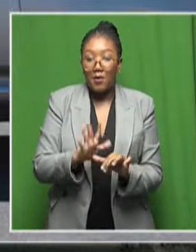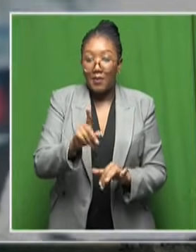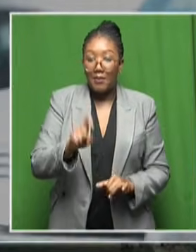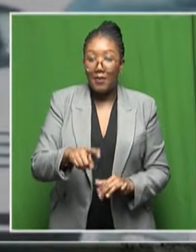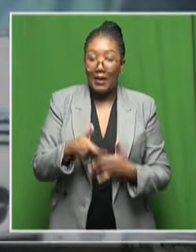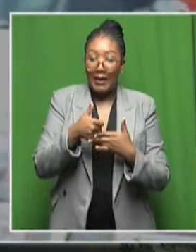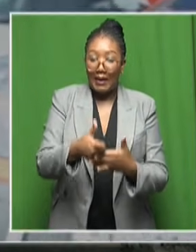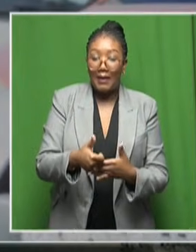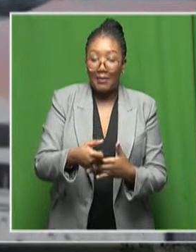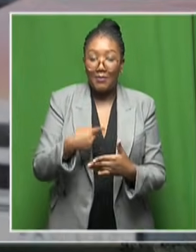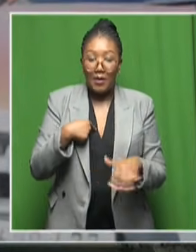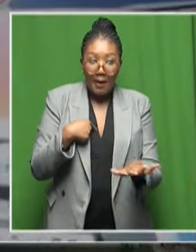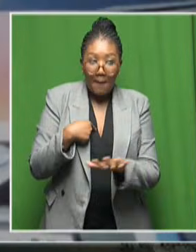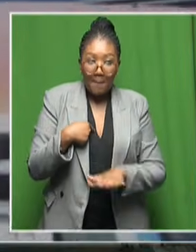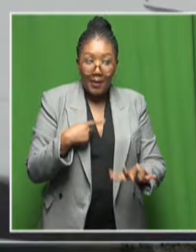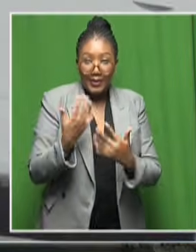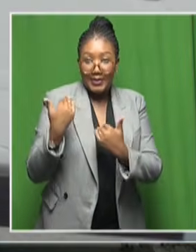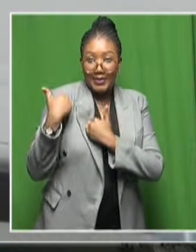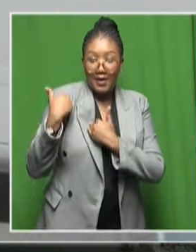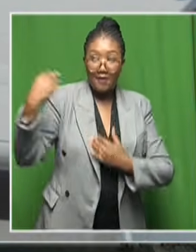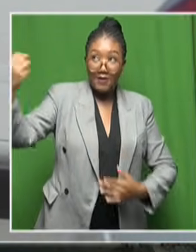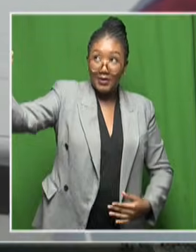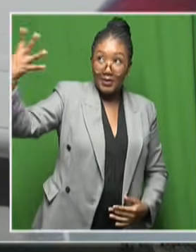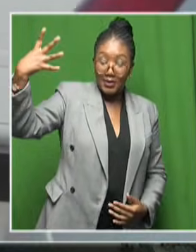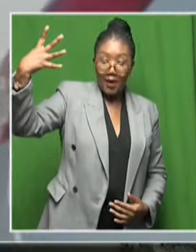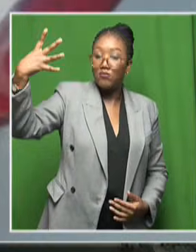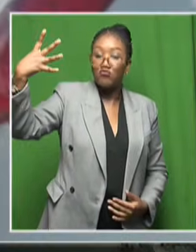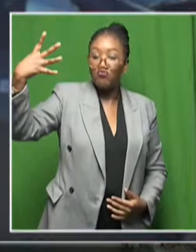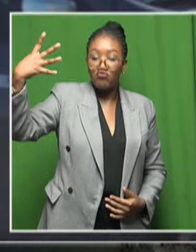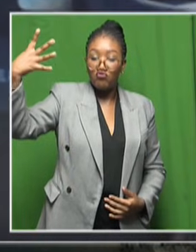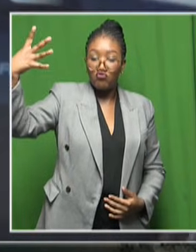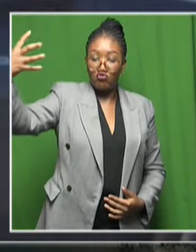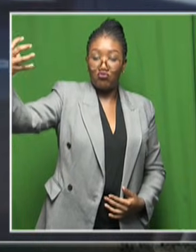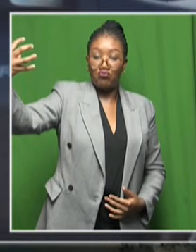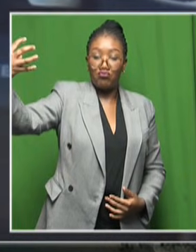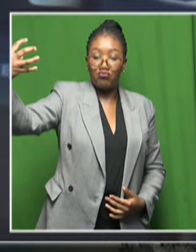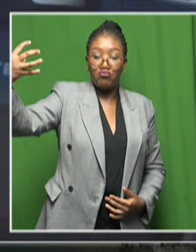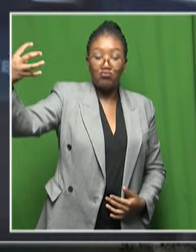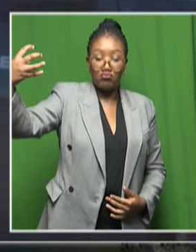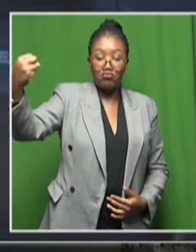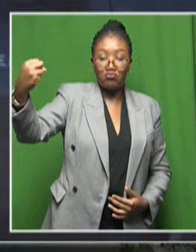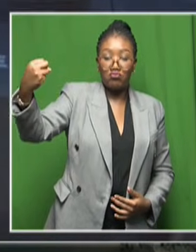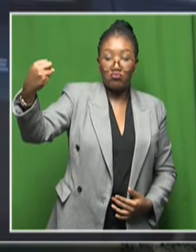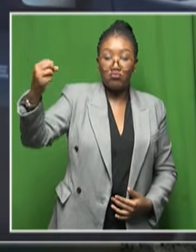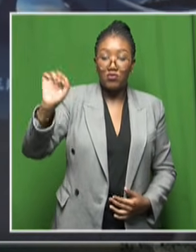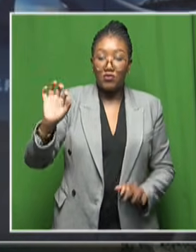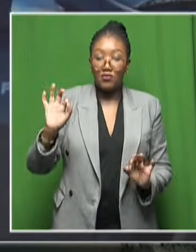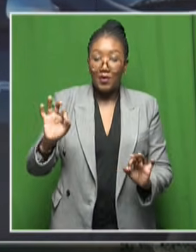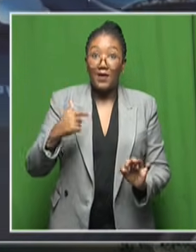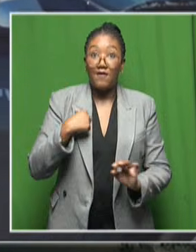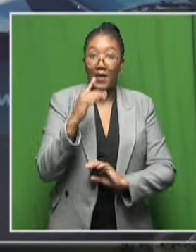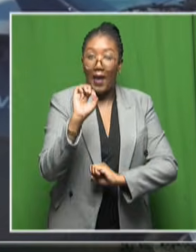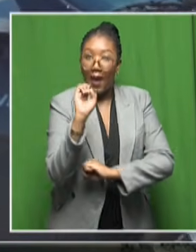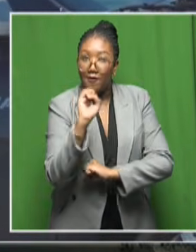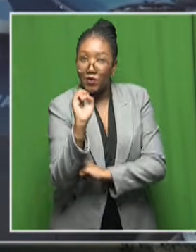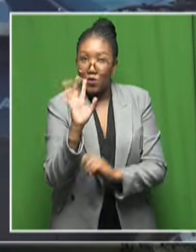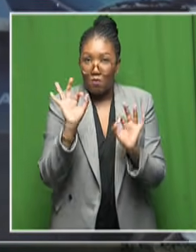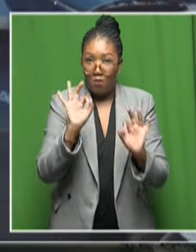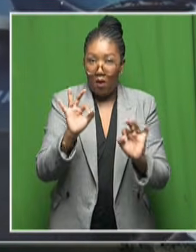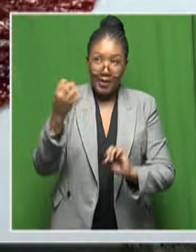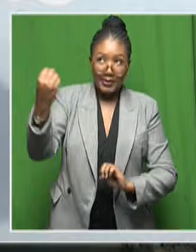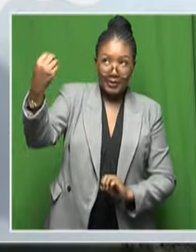lot to change that, to try and make our sporting events in the afternoon. And also, when our children are out there, make sure that there's